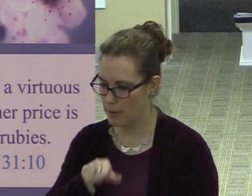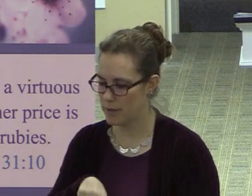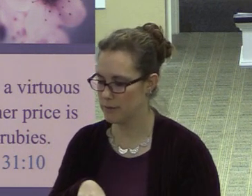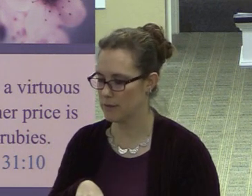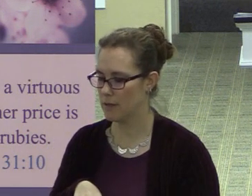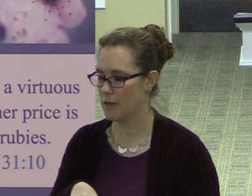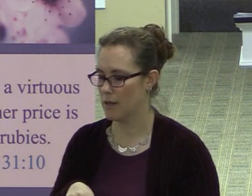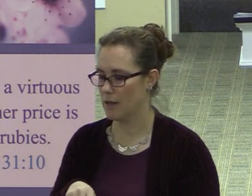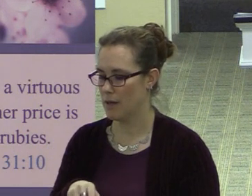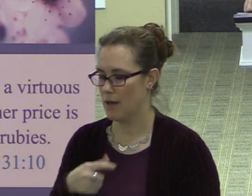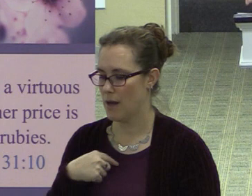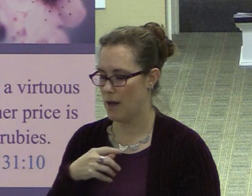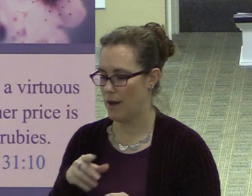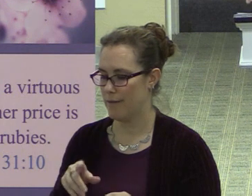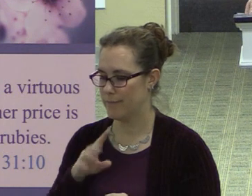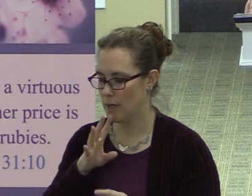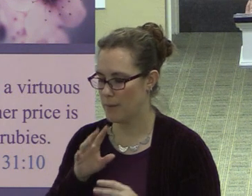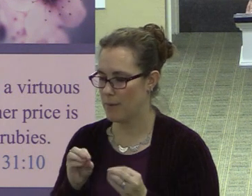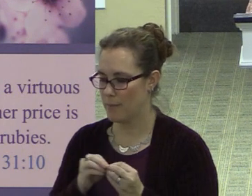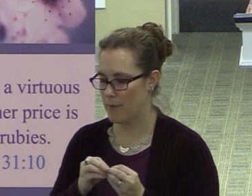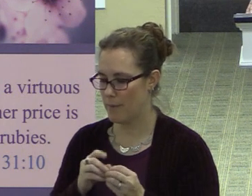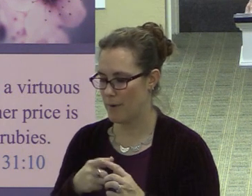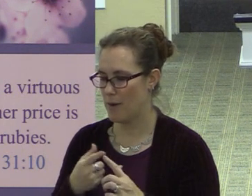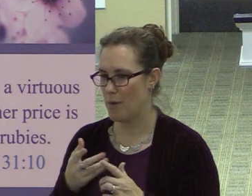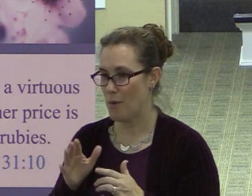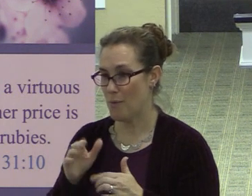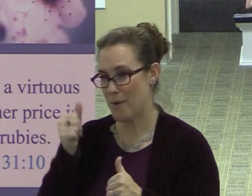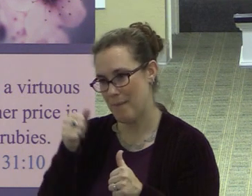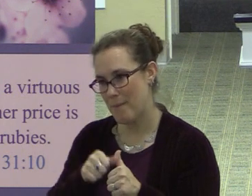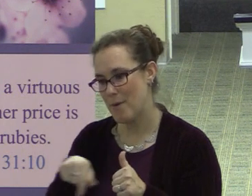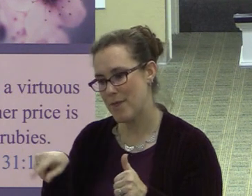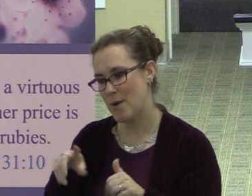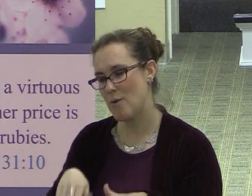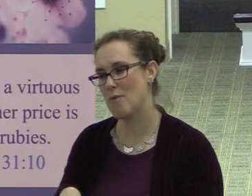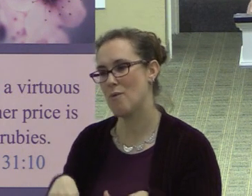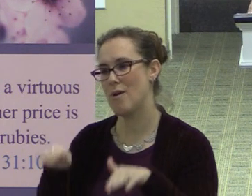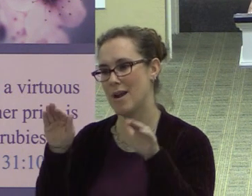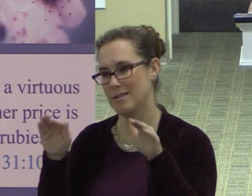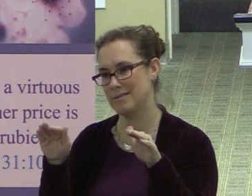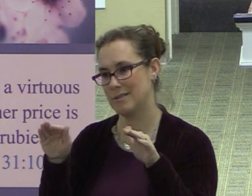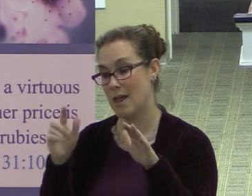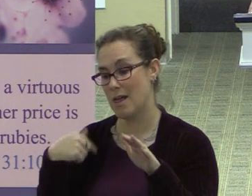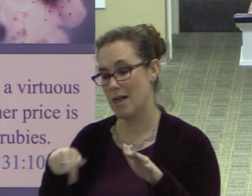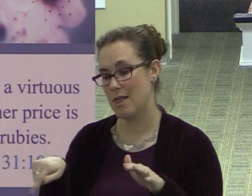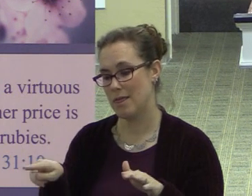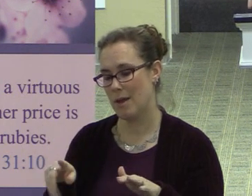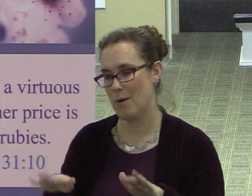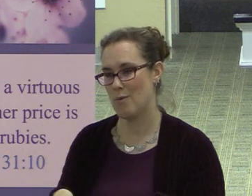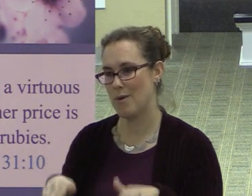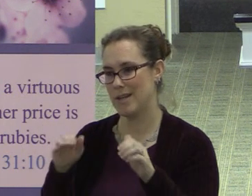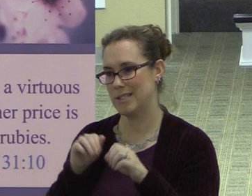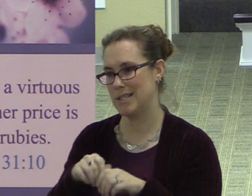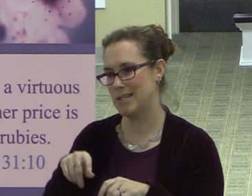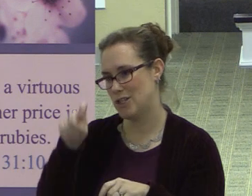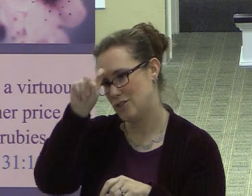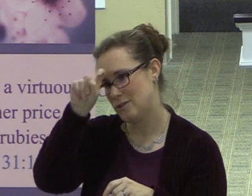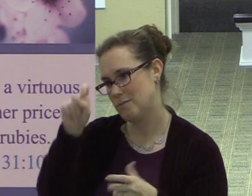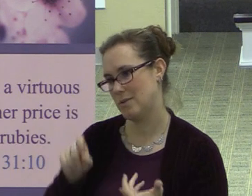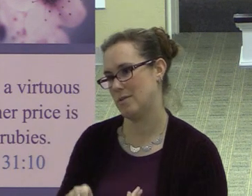more. But remember where they've been raised so far. They've been raised in Egypt. And the Lord knows